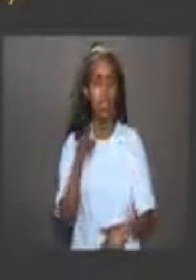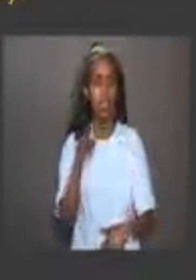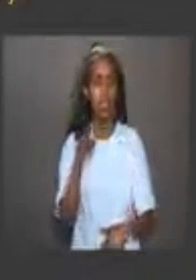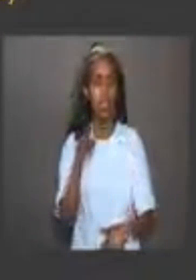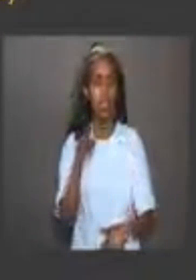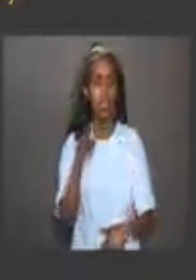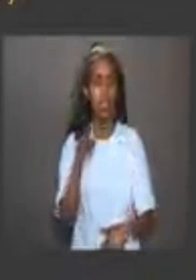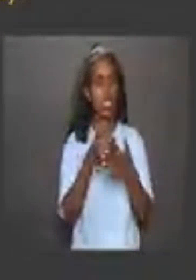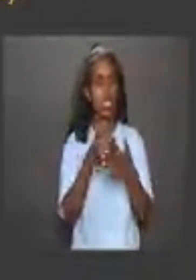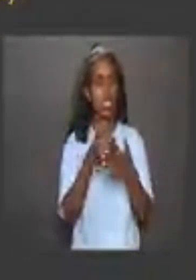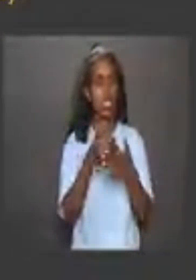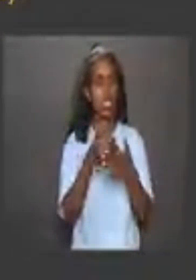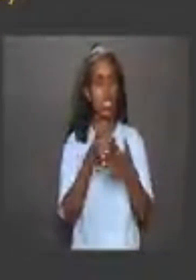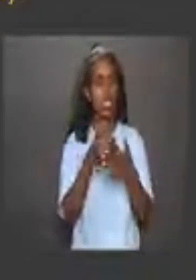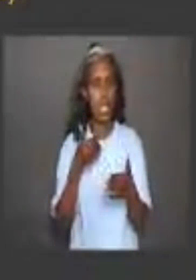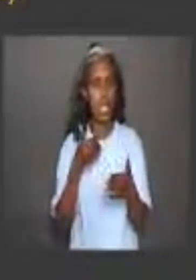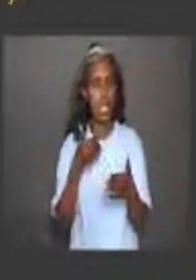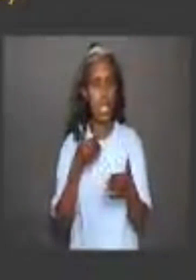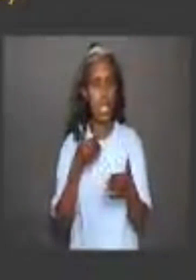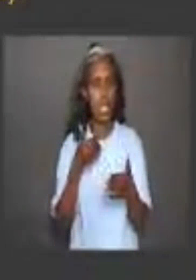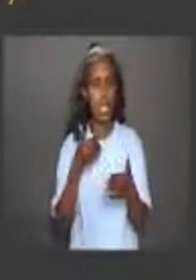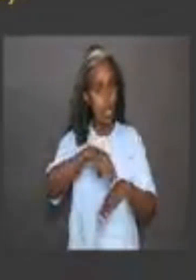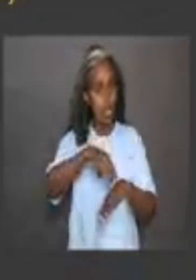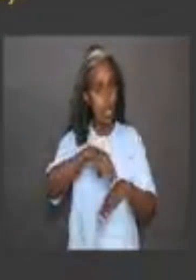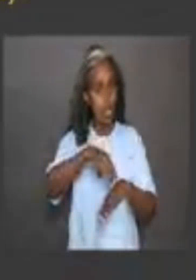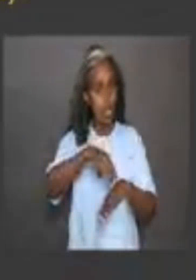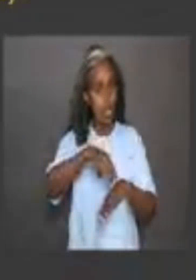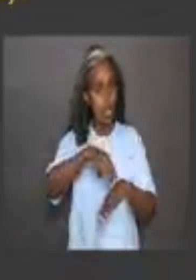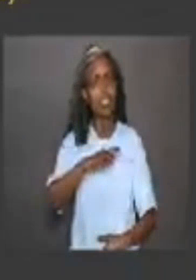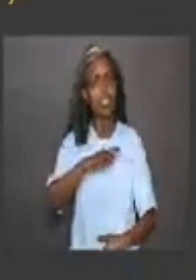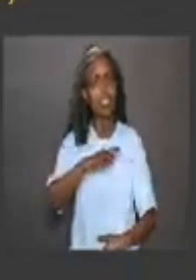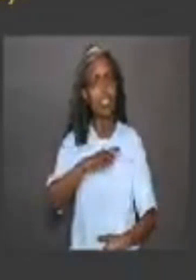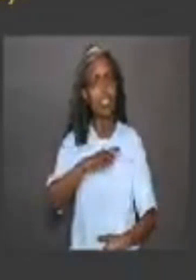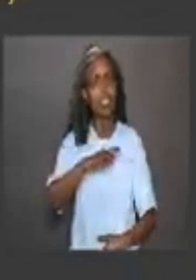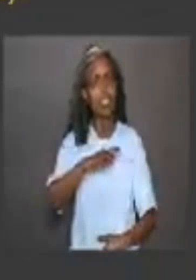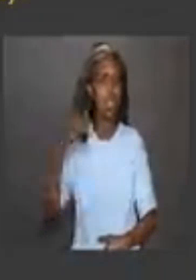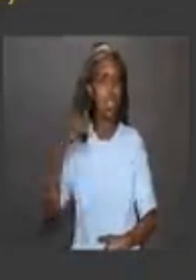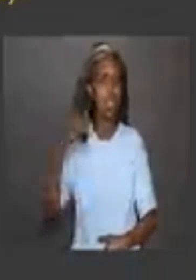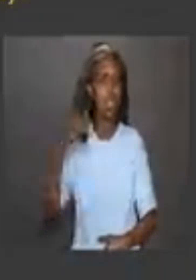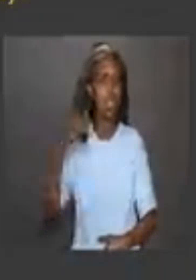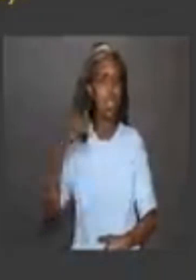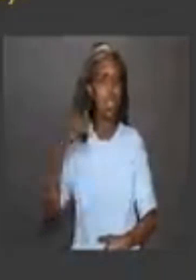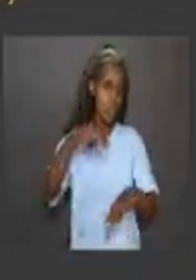a constant, the remainder is always a constant.